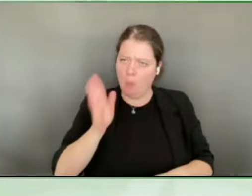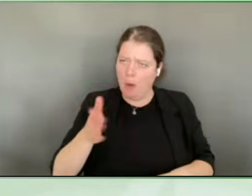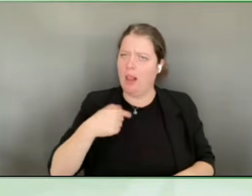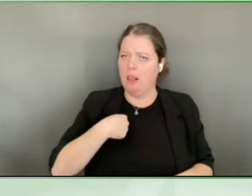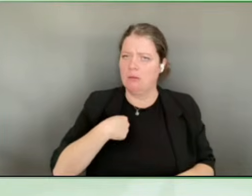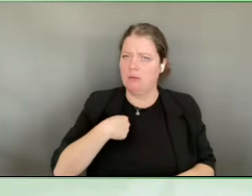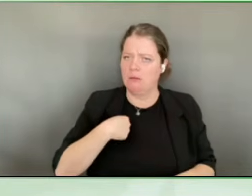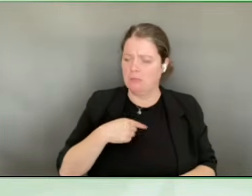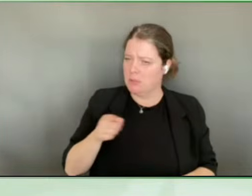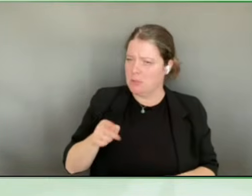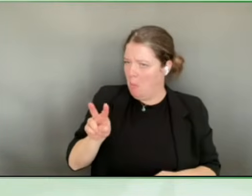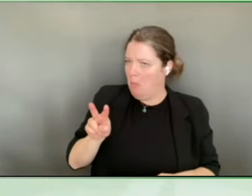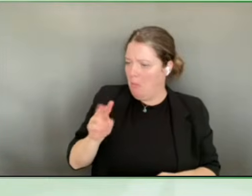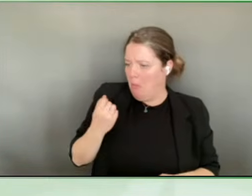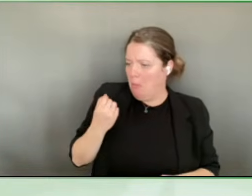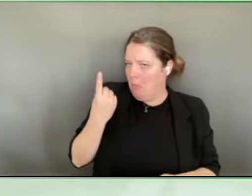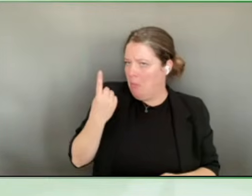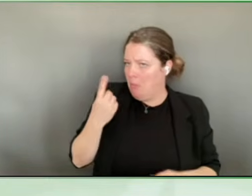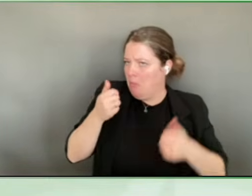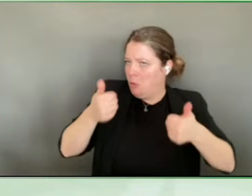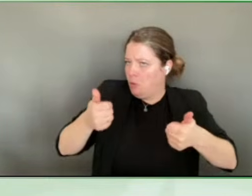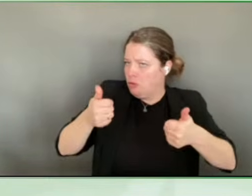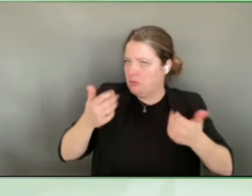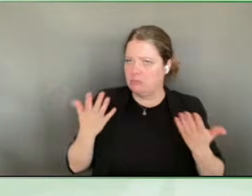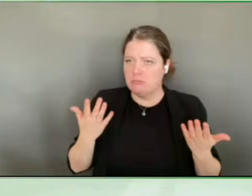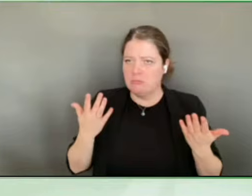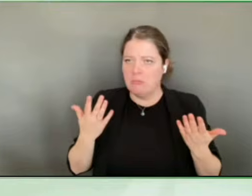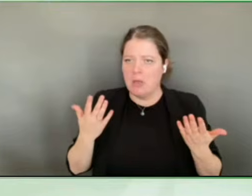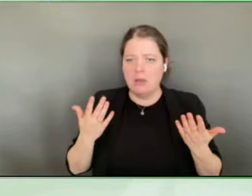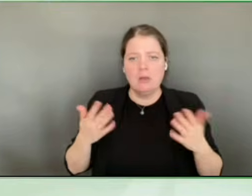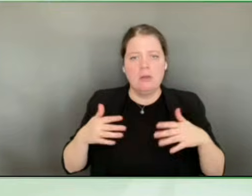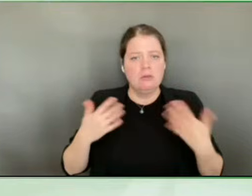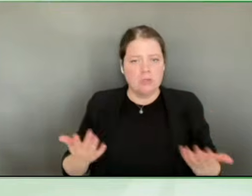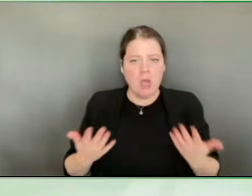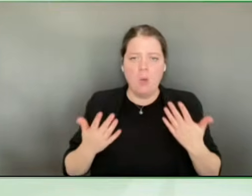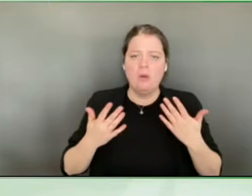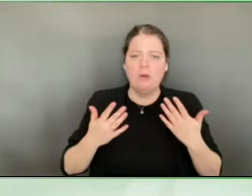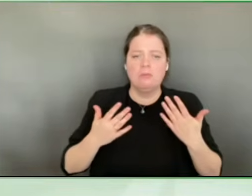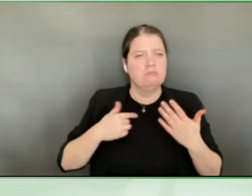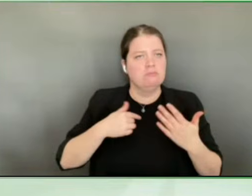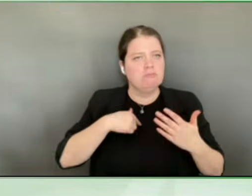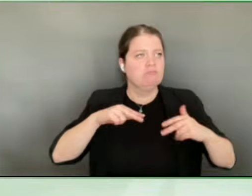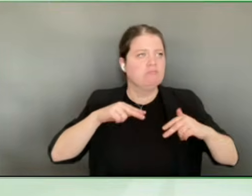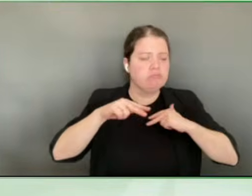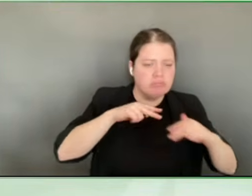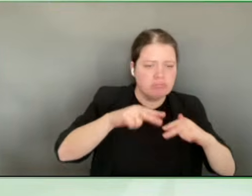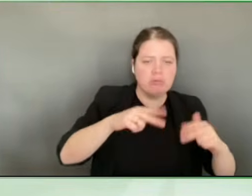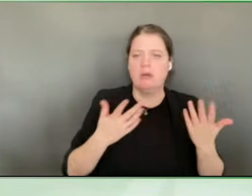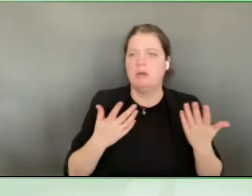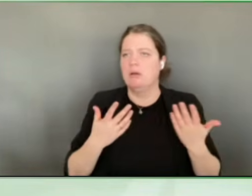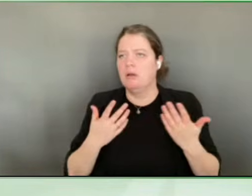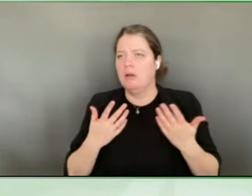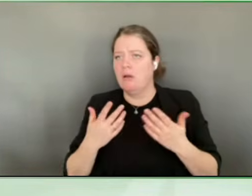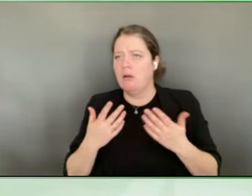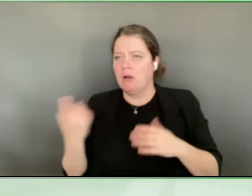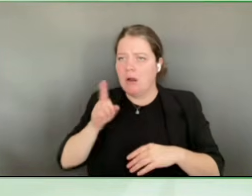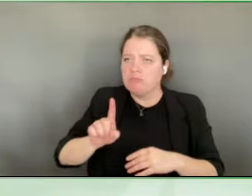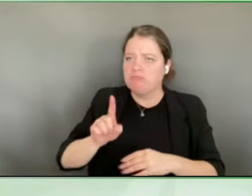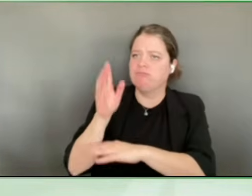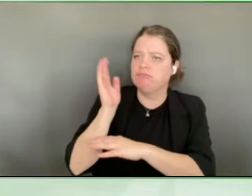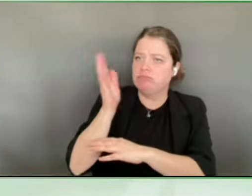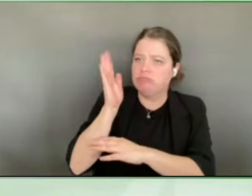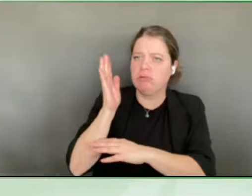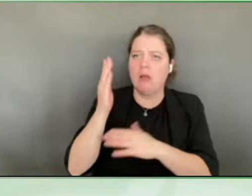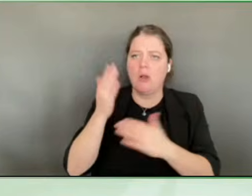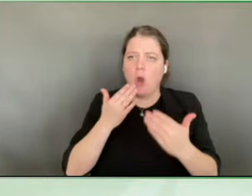beyond anyone attending a conference, anyone organizing a conference, or anyone speaking at a conference to have that in the back